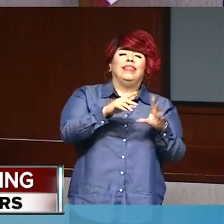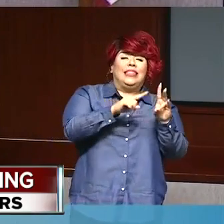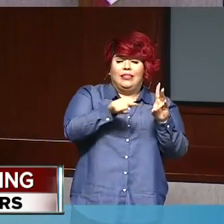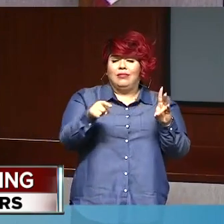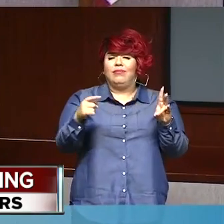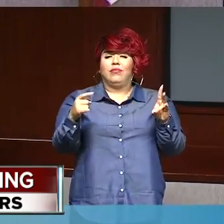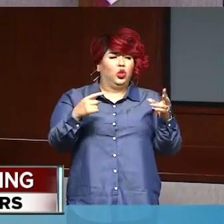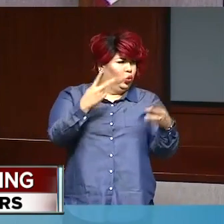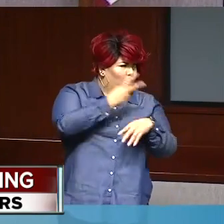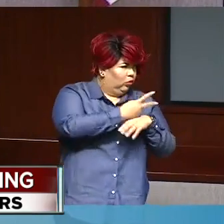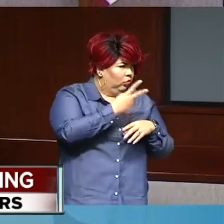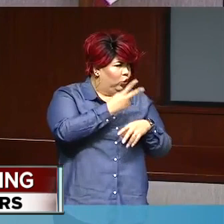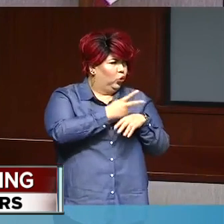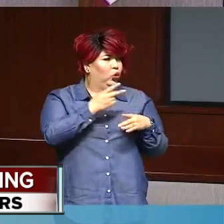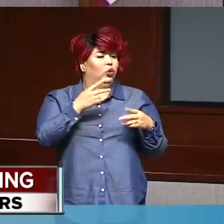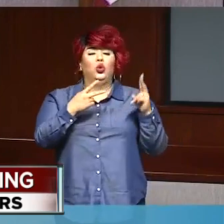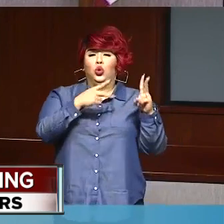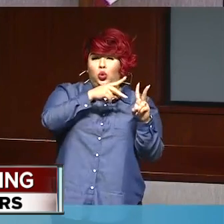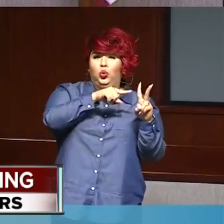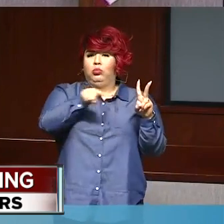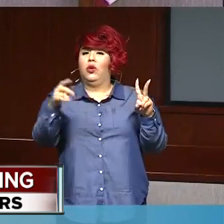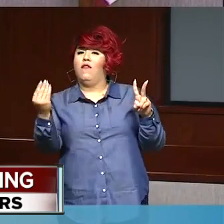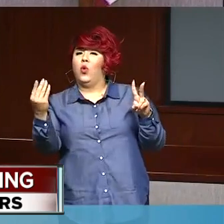that range.